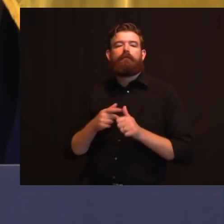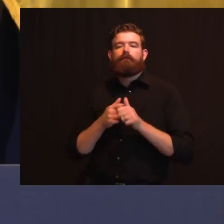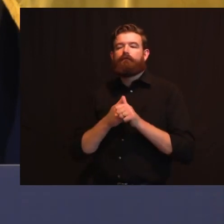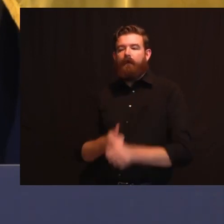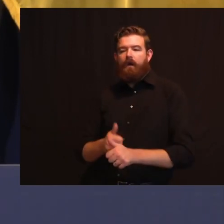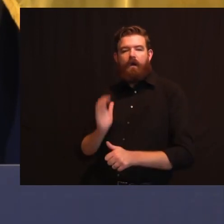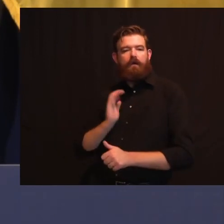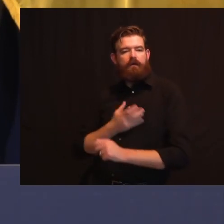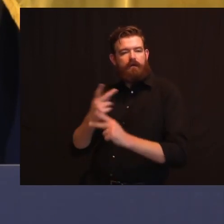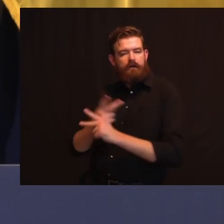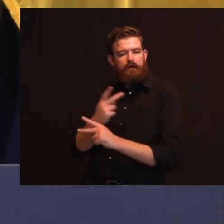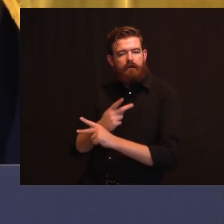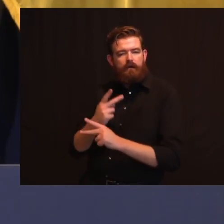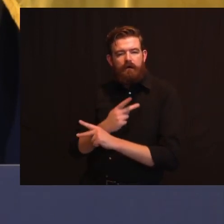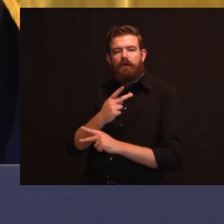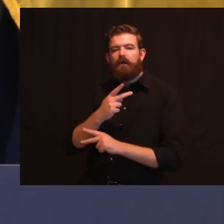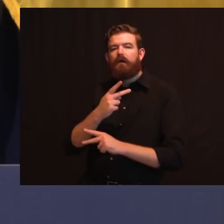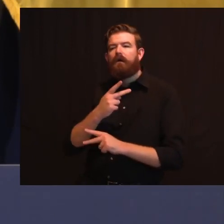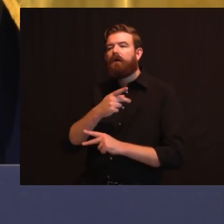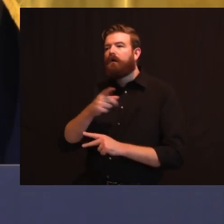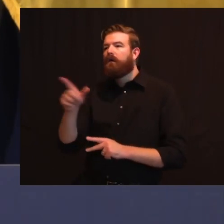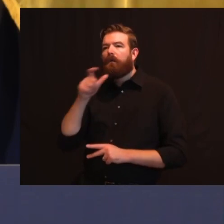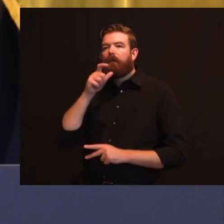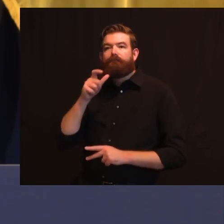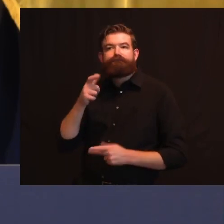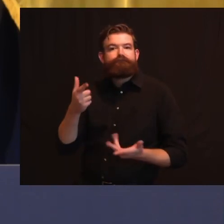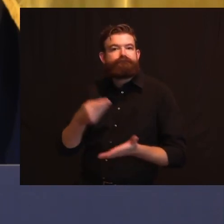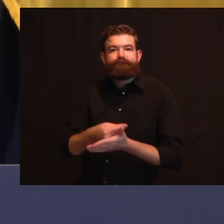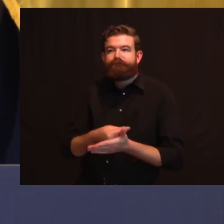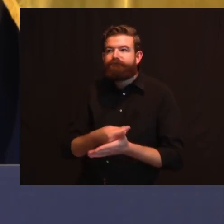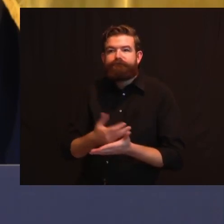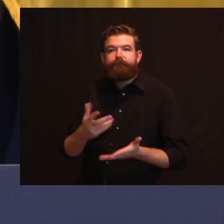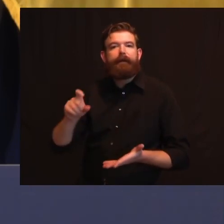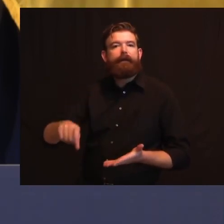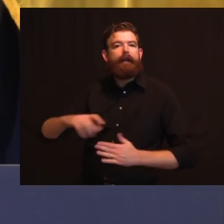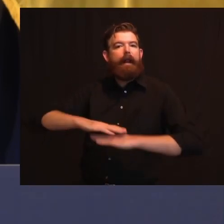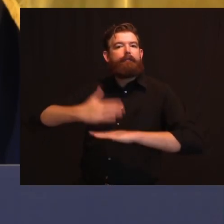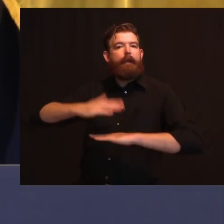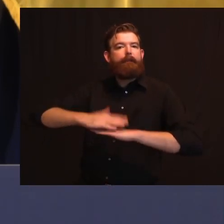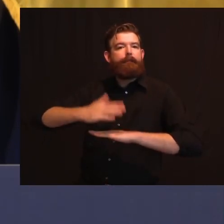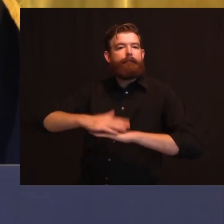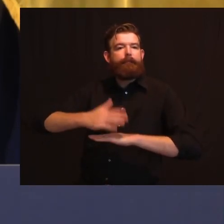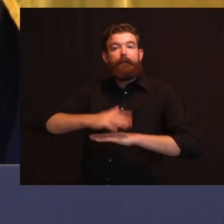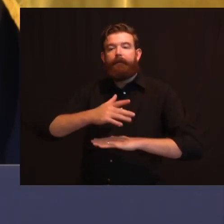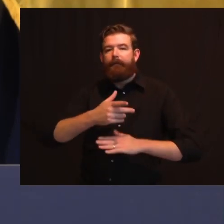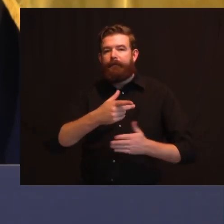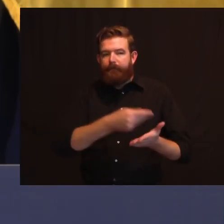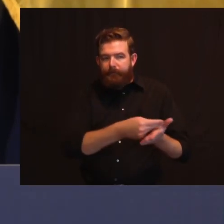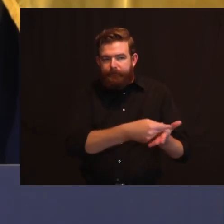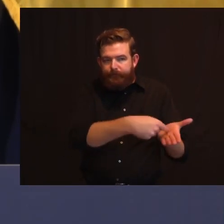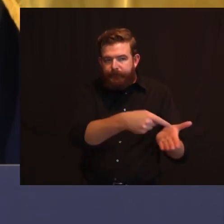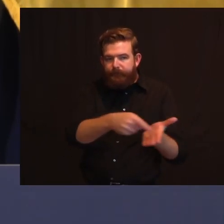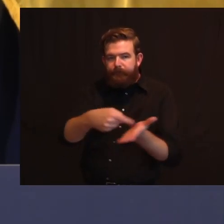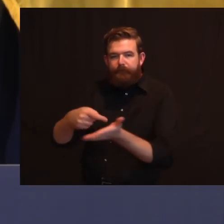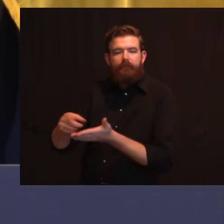mobile devices. I'd make two comments. One is amen to that. This was not out of thin air. This was a give and take that we had with